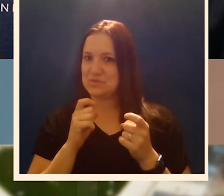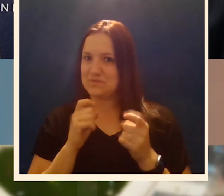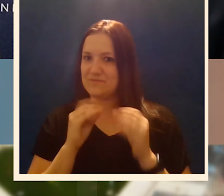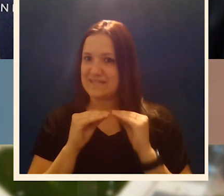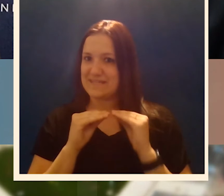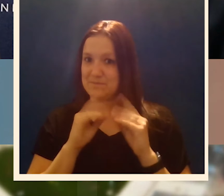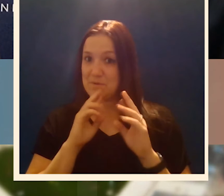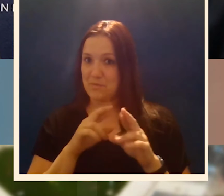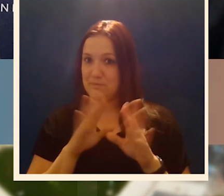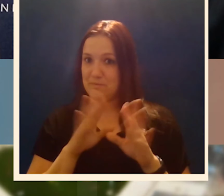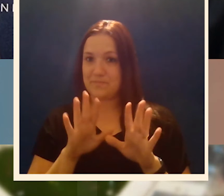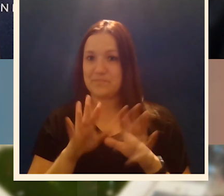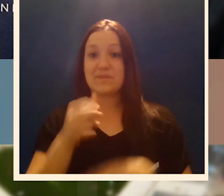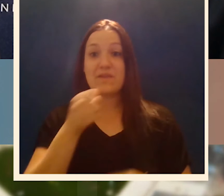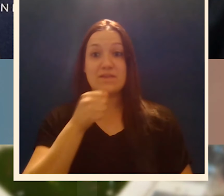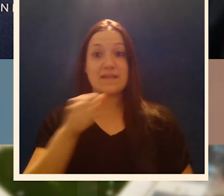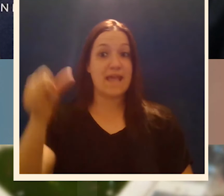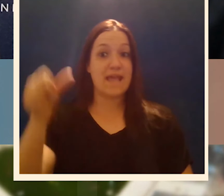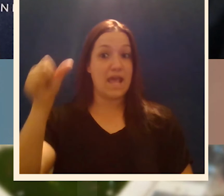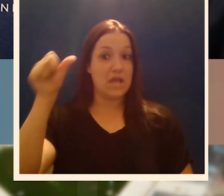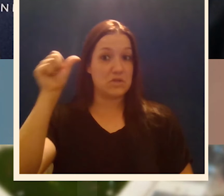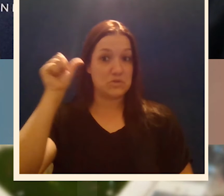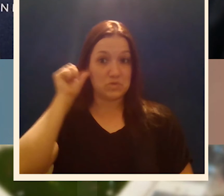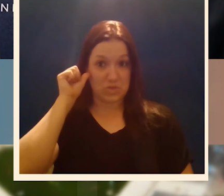So as of yesterday, there are